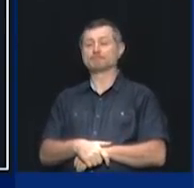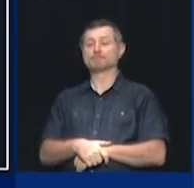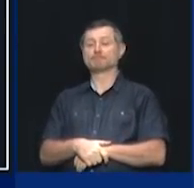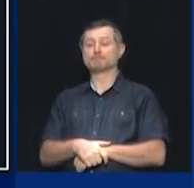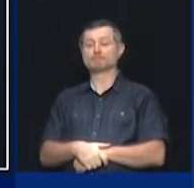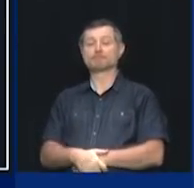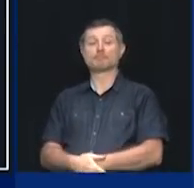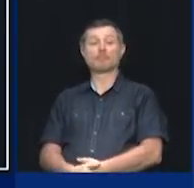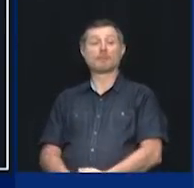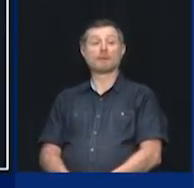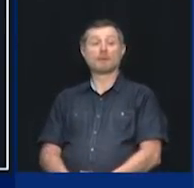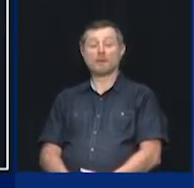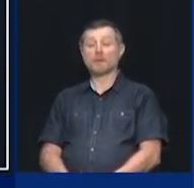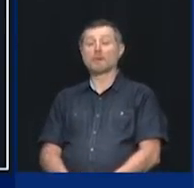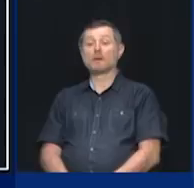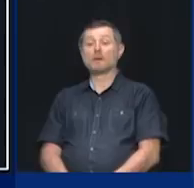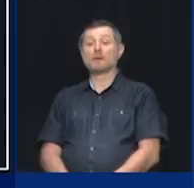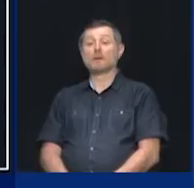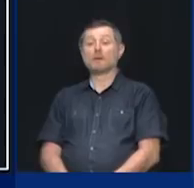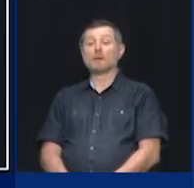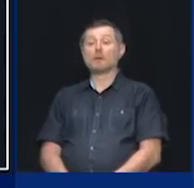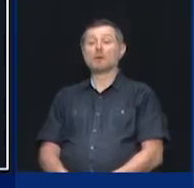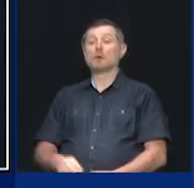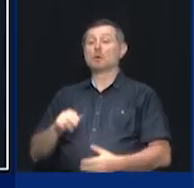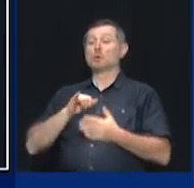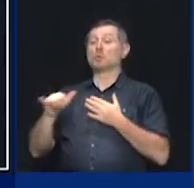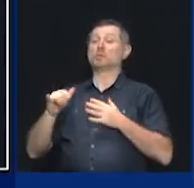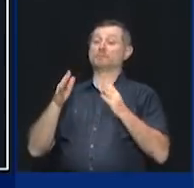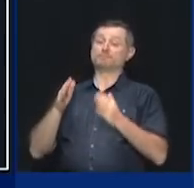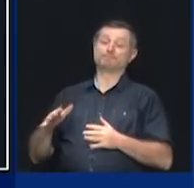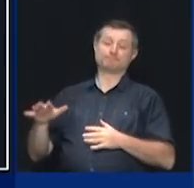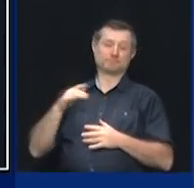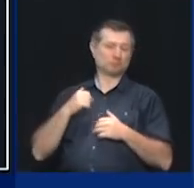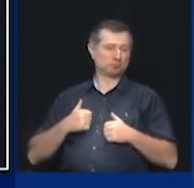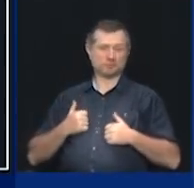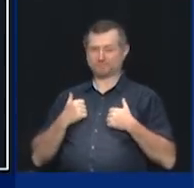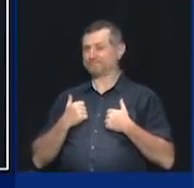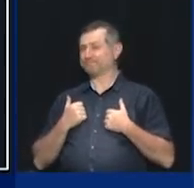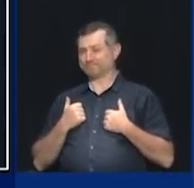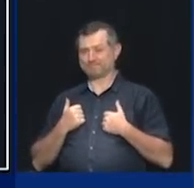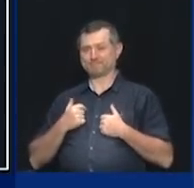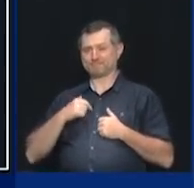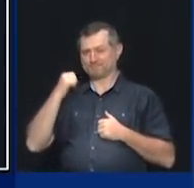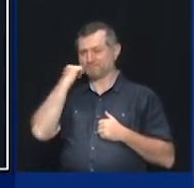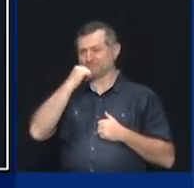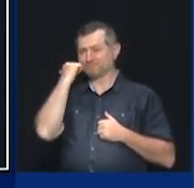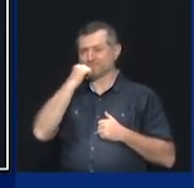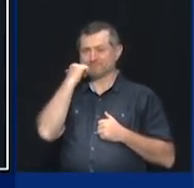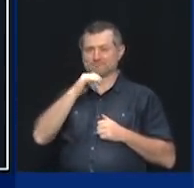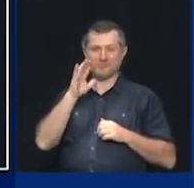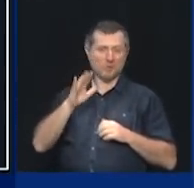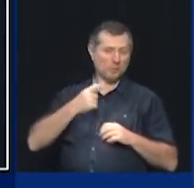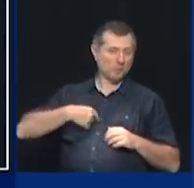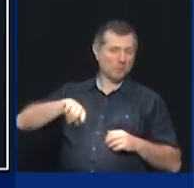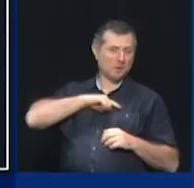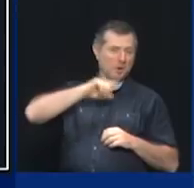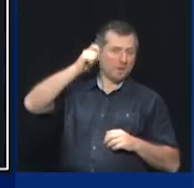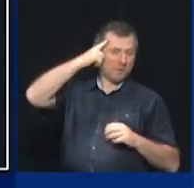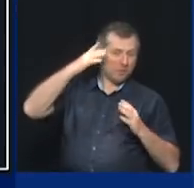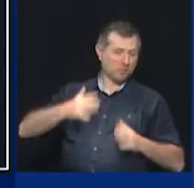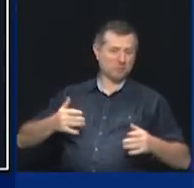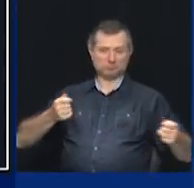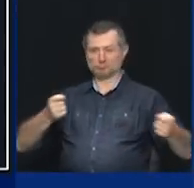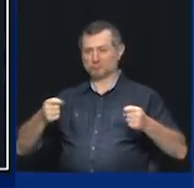We live our lives as New Yorkers. We govern this state as New Yorkers based on values and